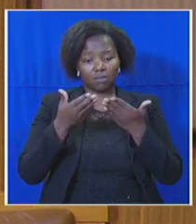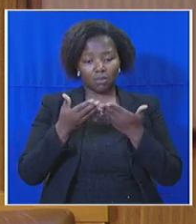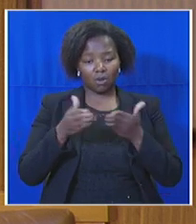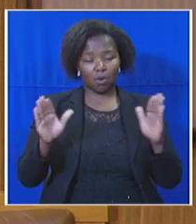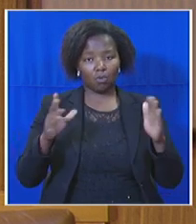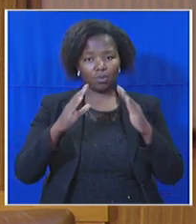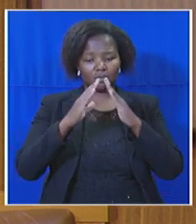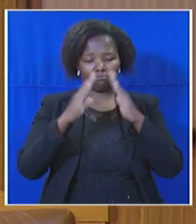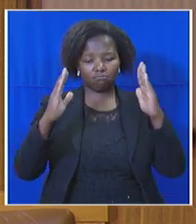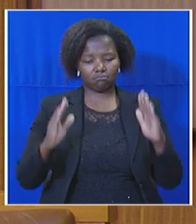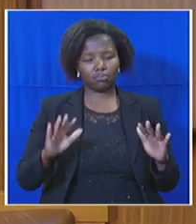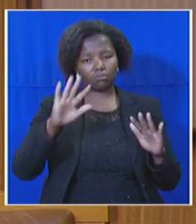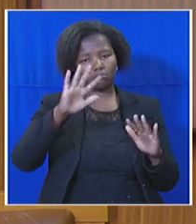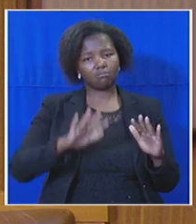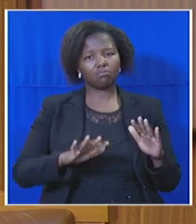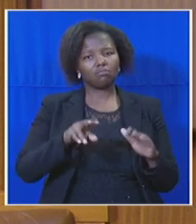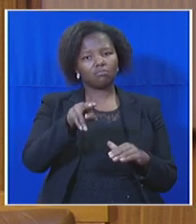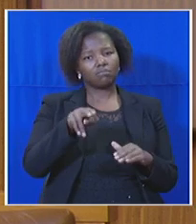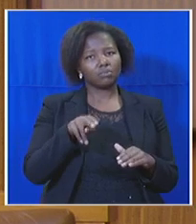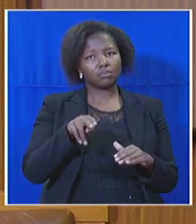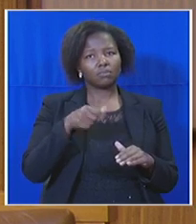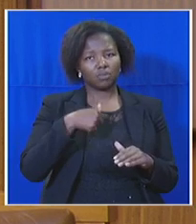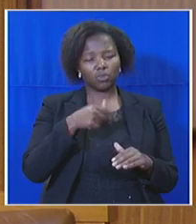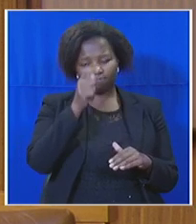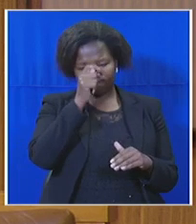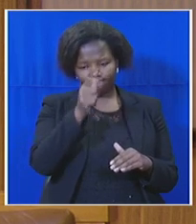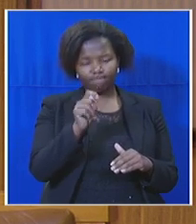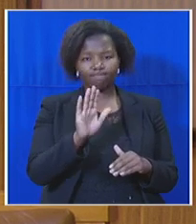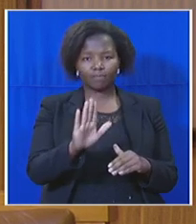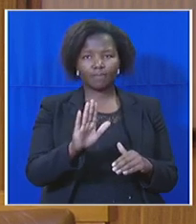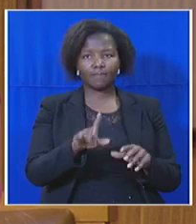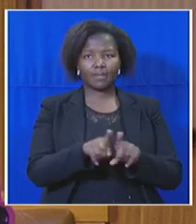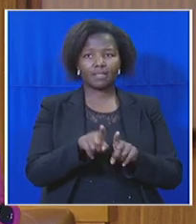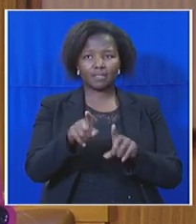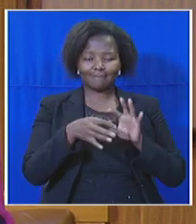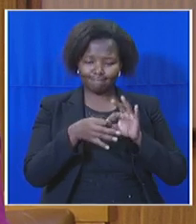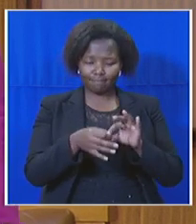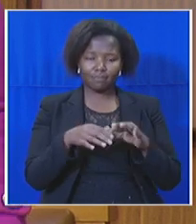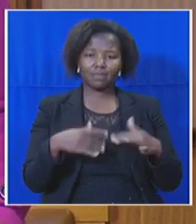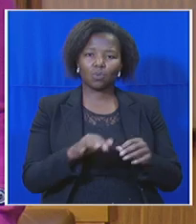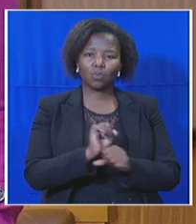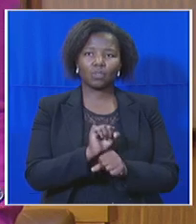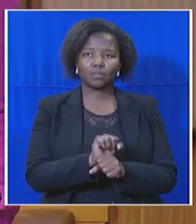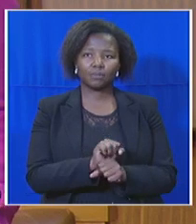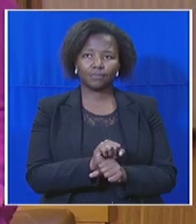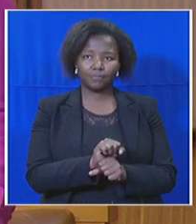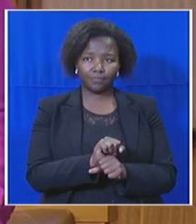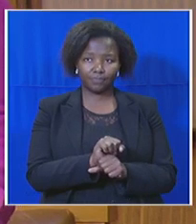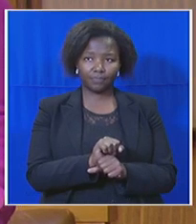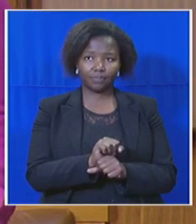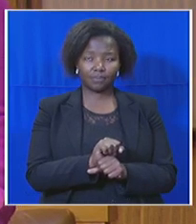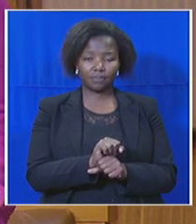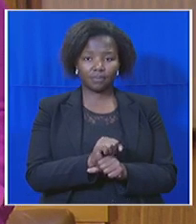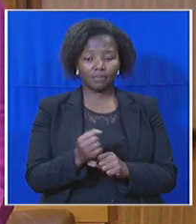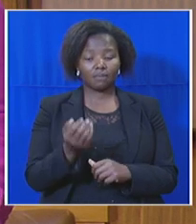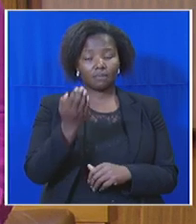in commemoration of our late hero and top civil servant, Comrade Chair. Chair Masilela